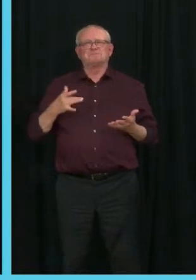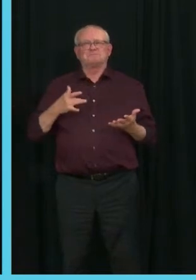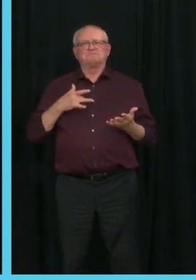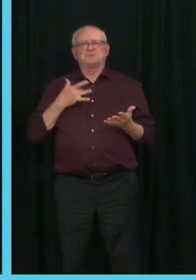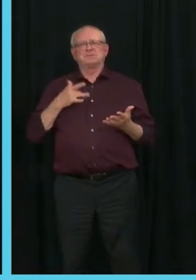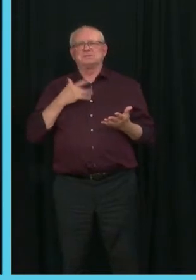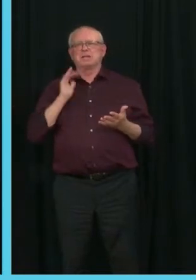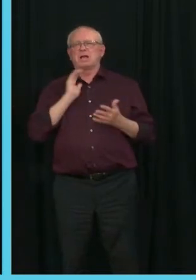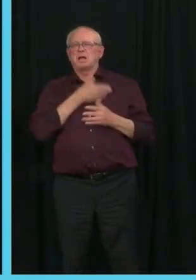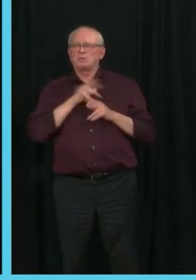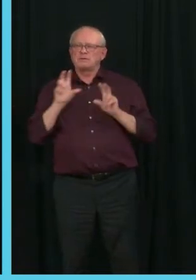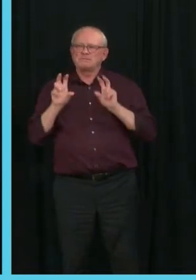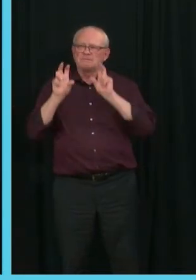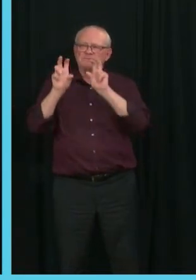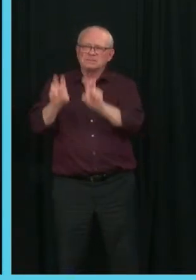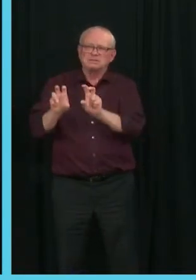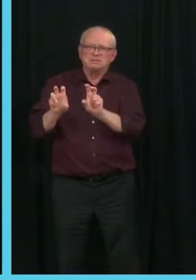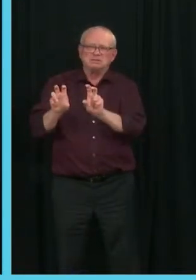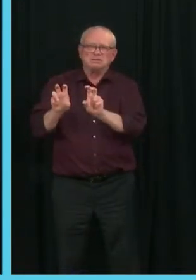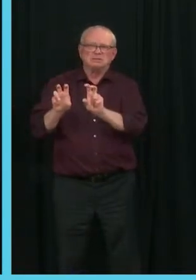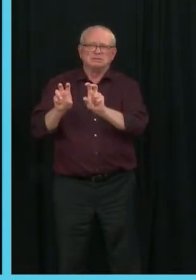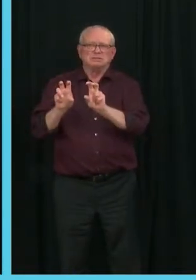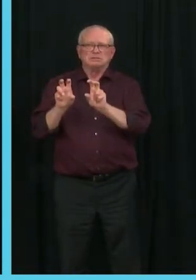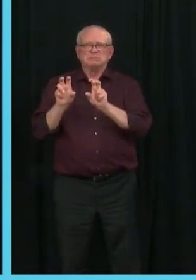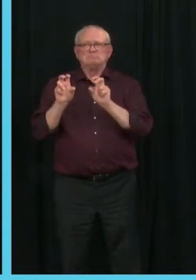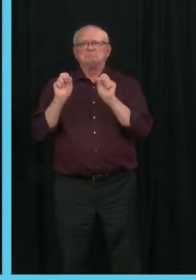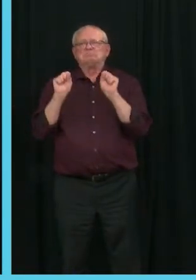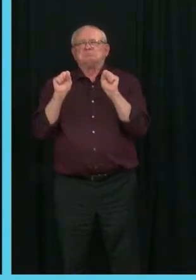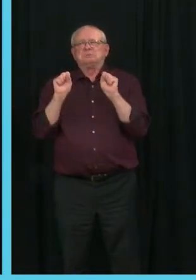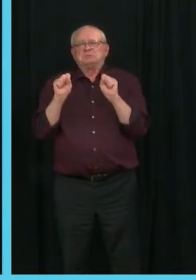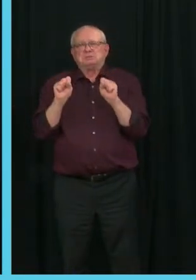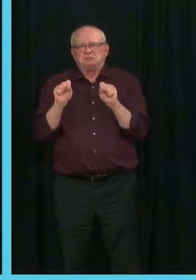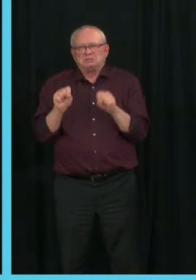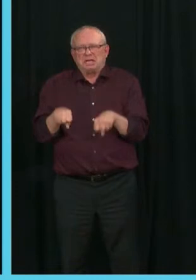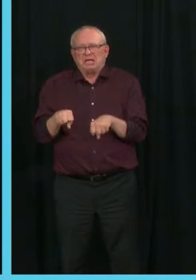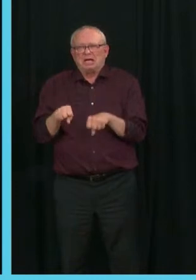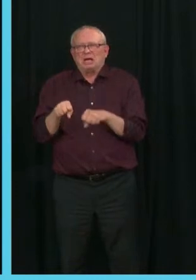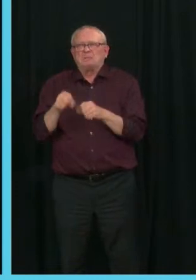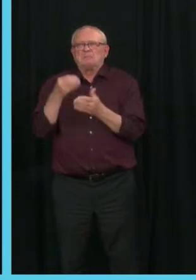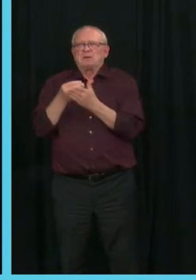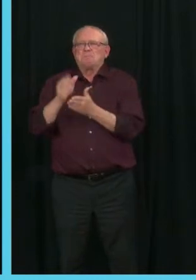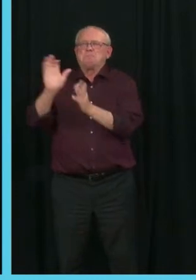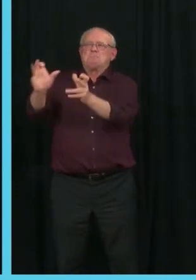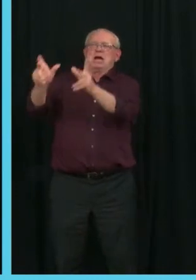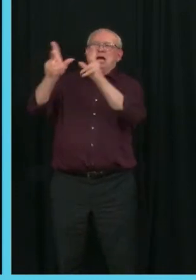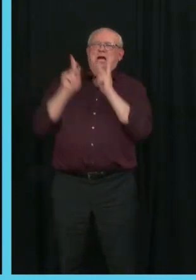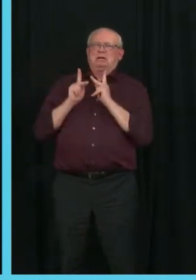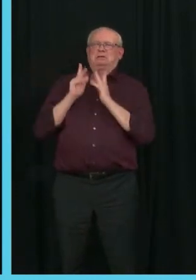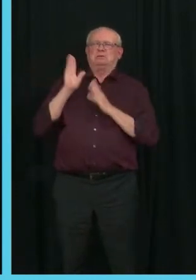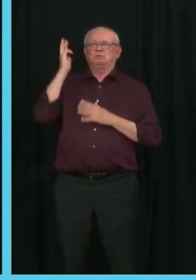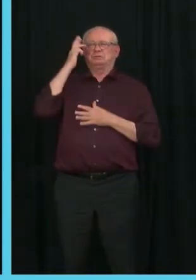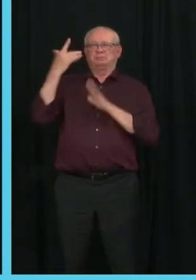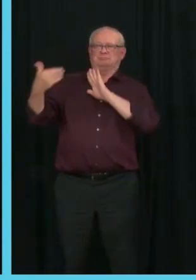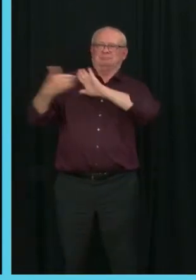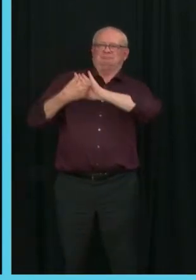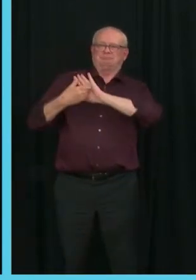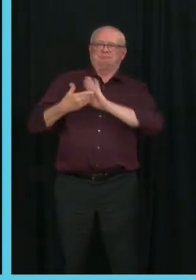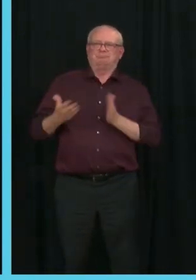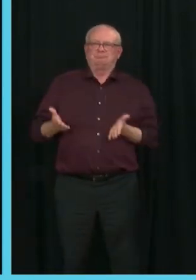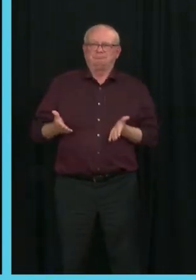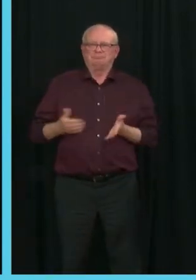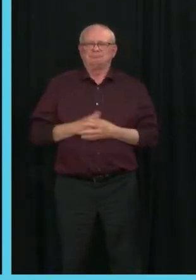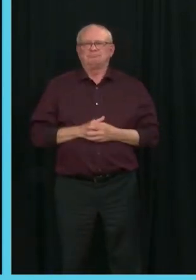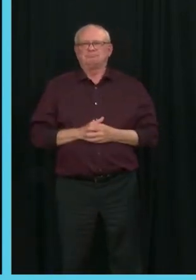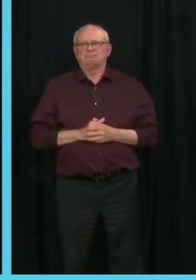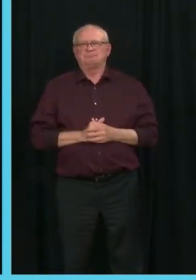to get damages out of a legal process. That was always part of our contingency when we entered into this, eyes wide open.